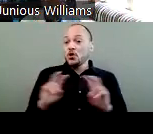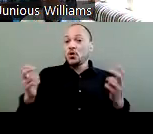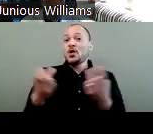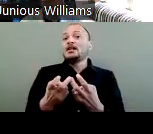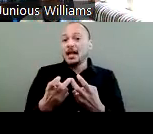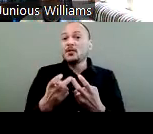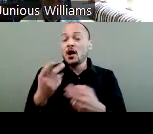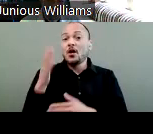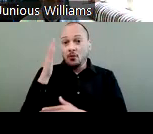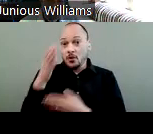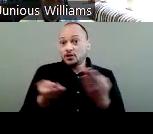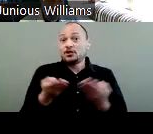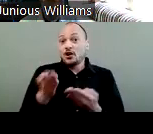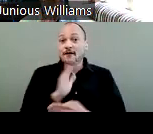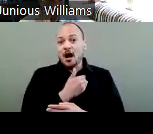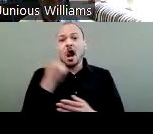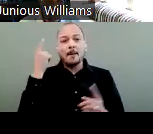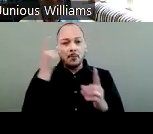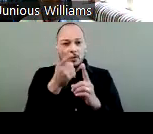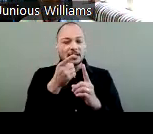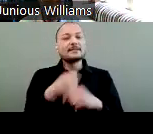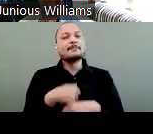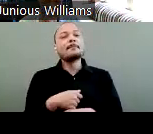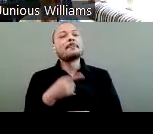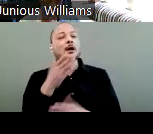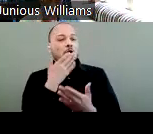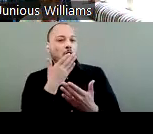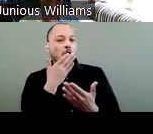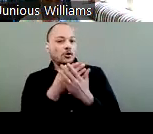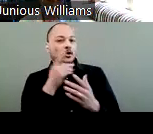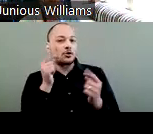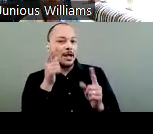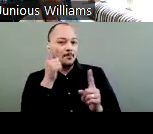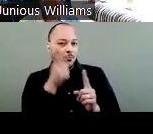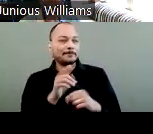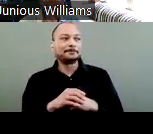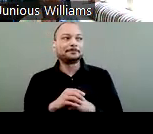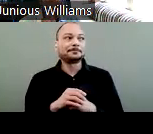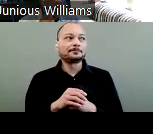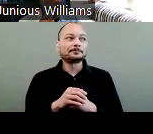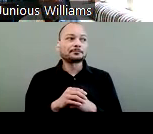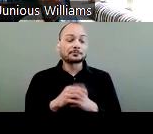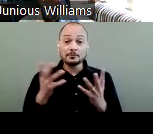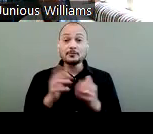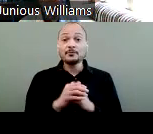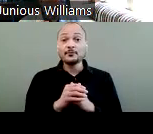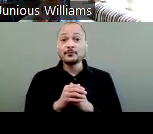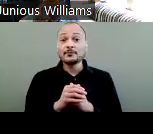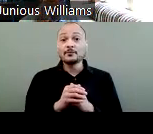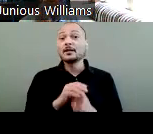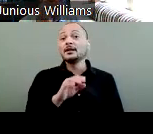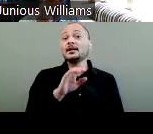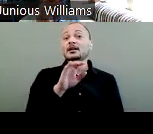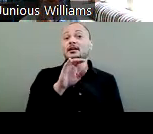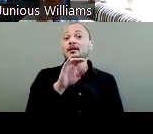serve our purpose? And let me make a quick point about this, which is John Powell, who's at